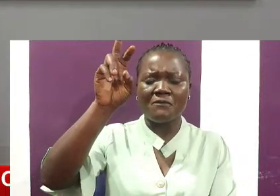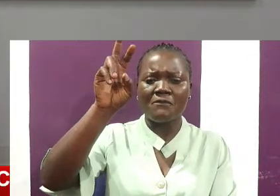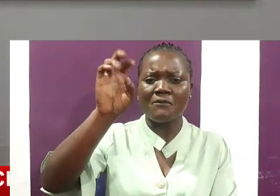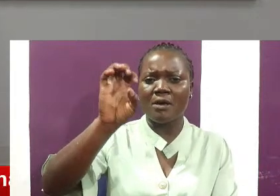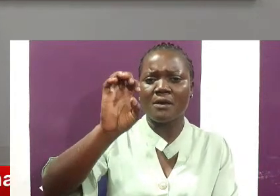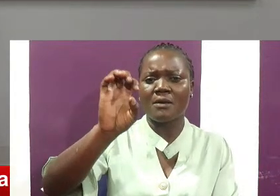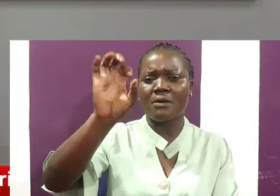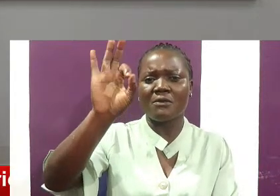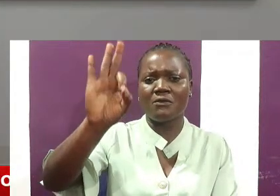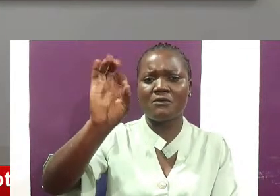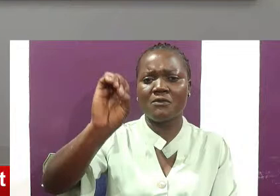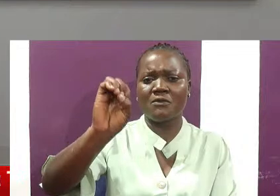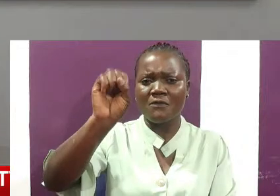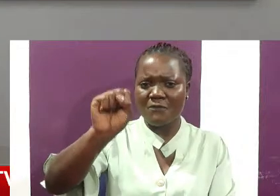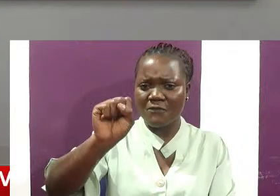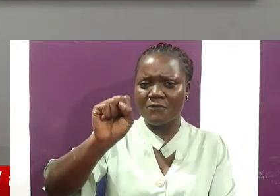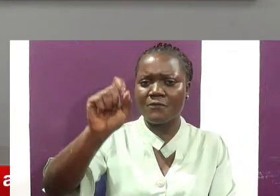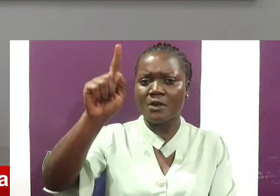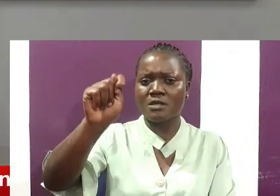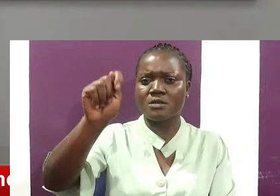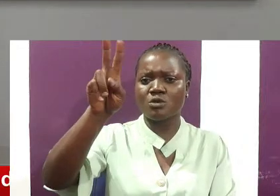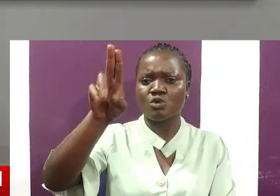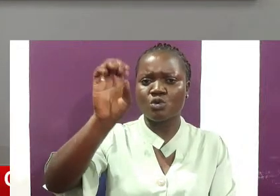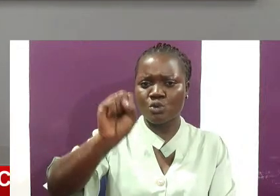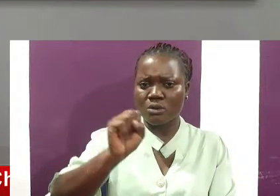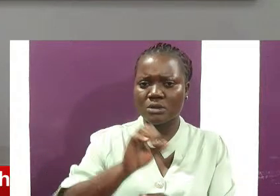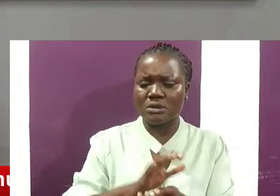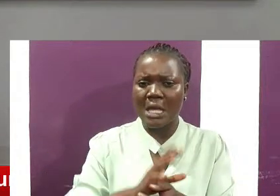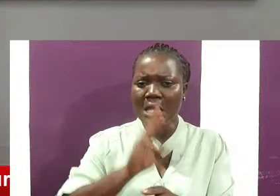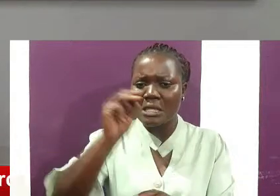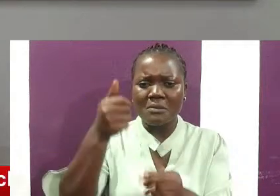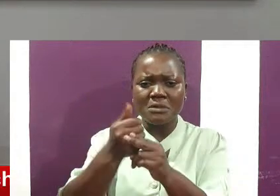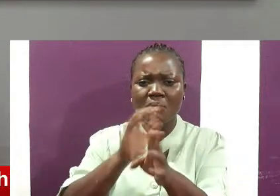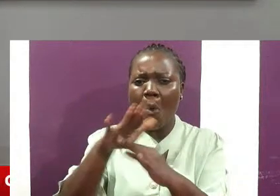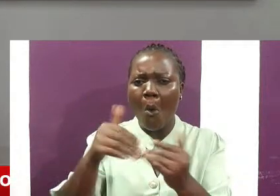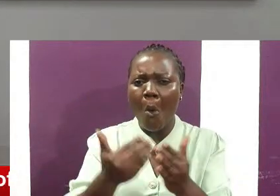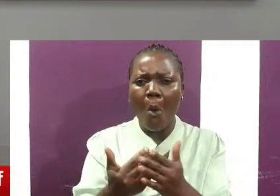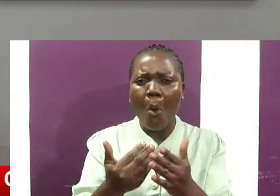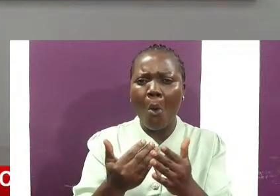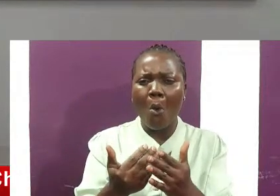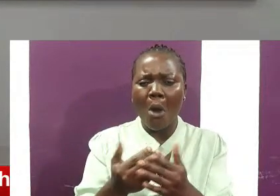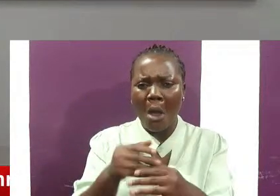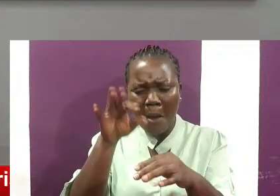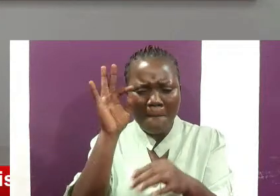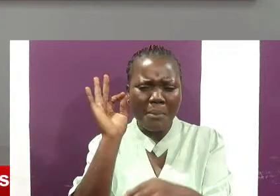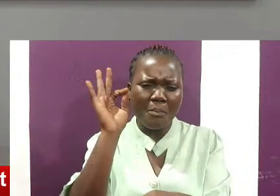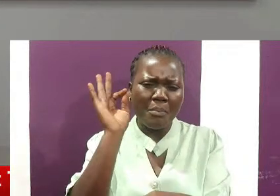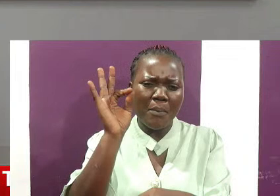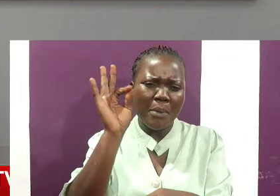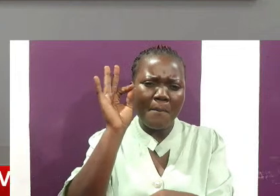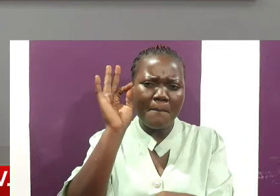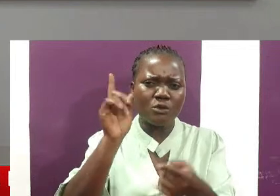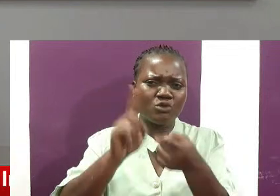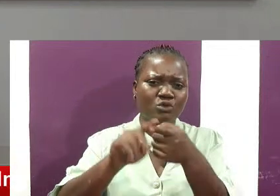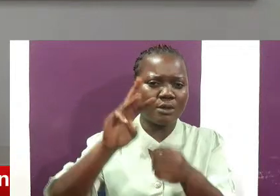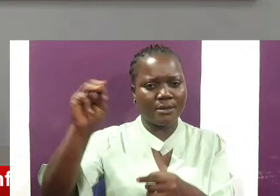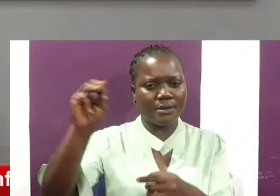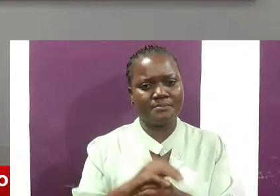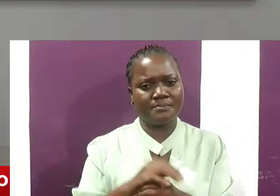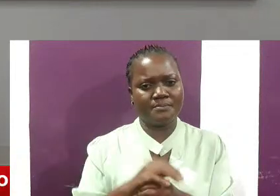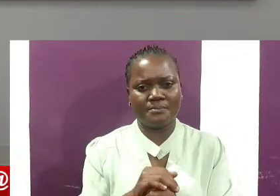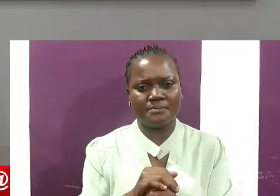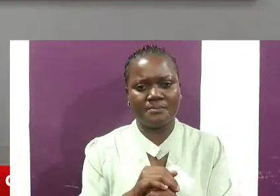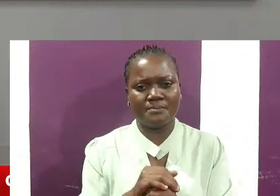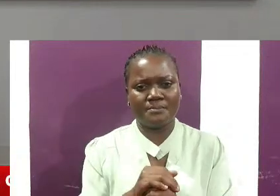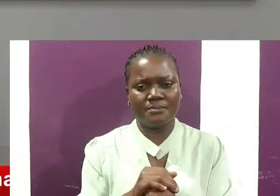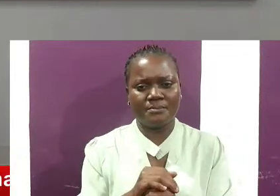if it didn't matter what they believed or what church they belonged to or were added to or whatever word you want to use, why would he preach and try to get